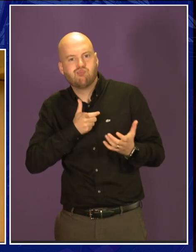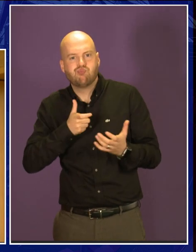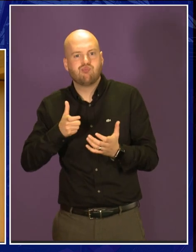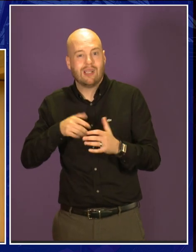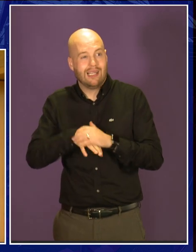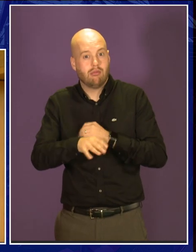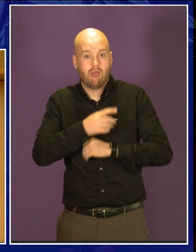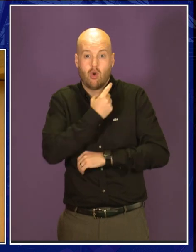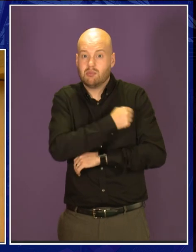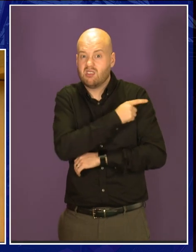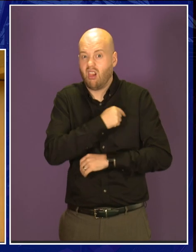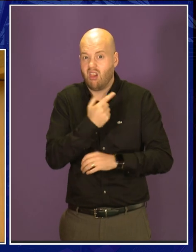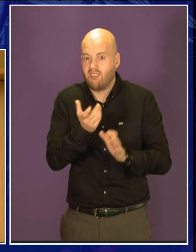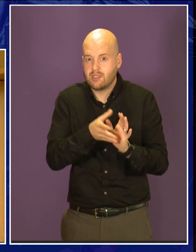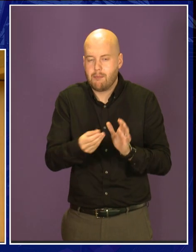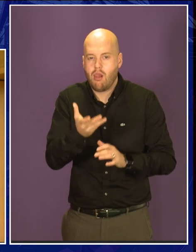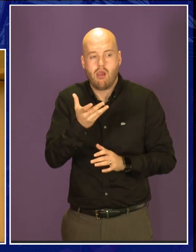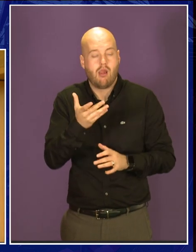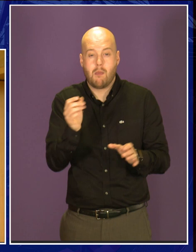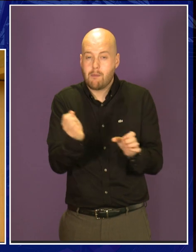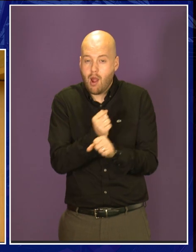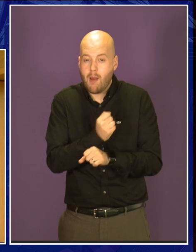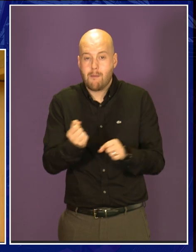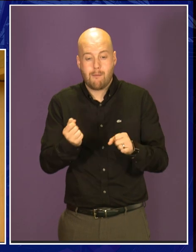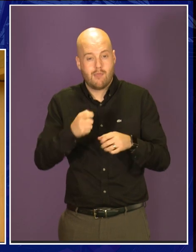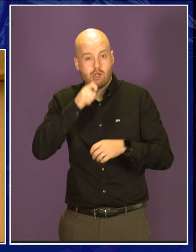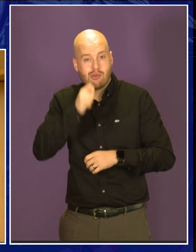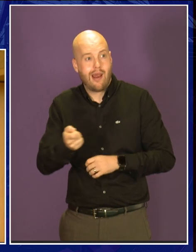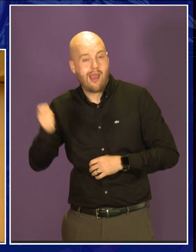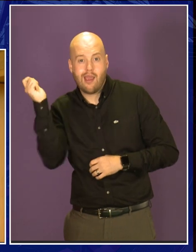the hospital, for instance, throwing grenades and bombs and killing,